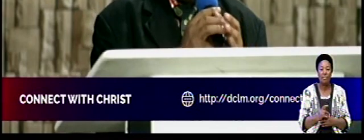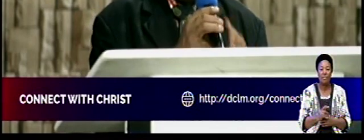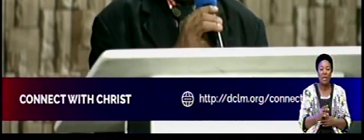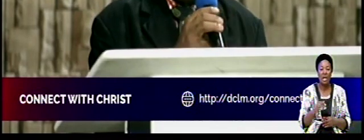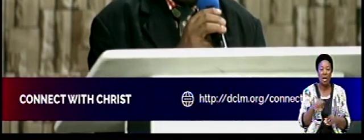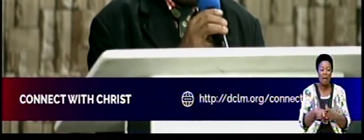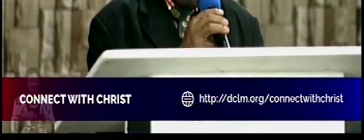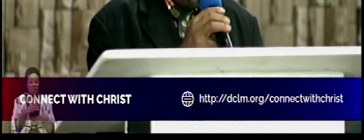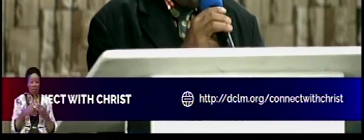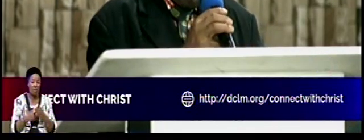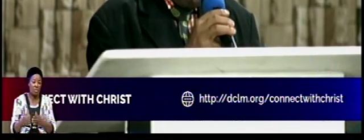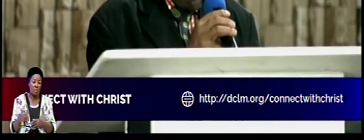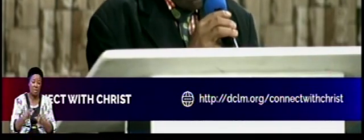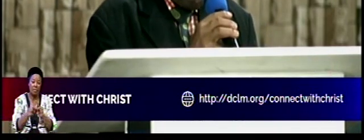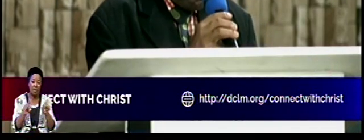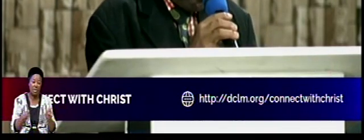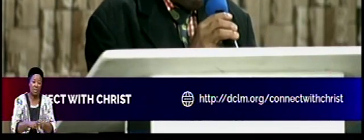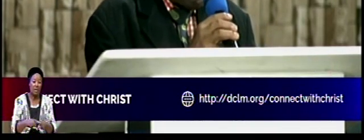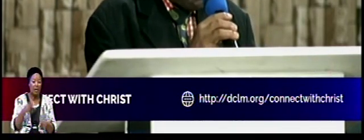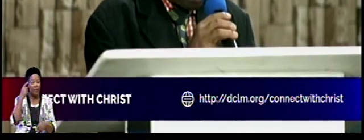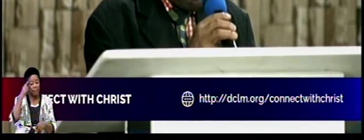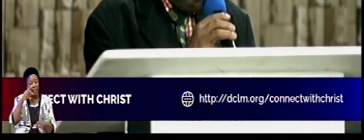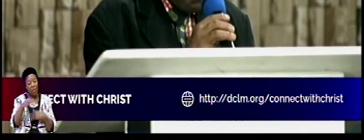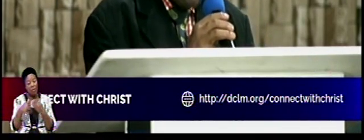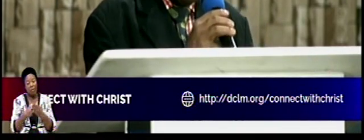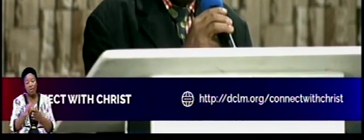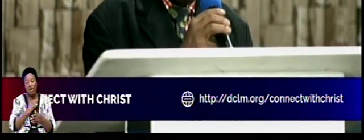Sunday, 5th of